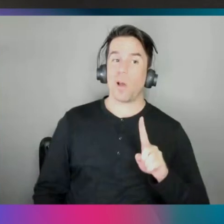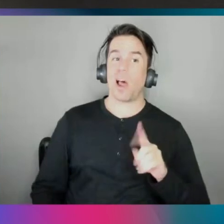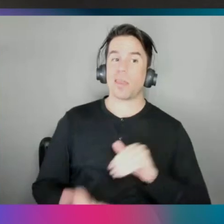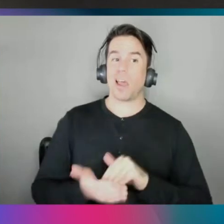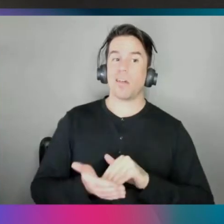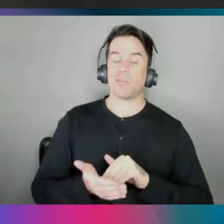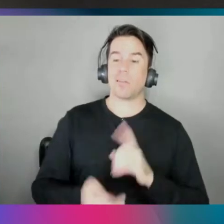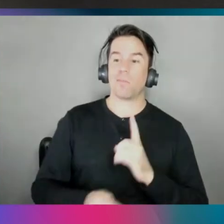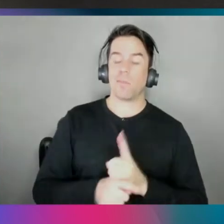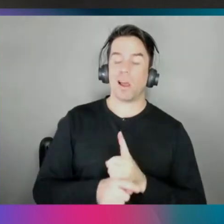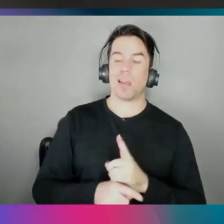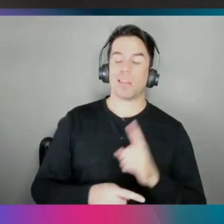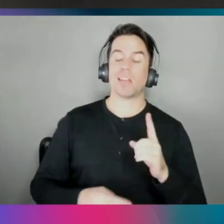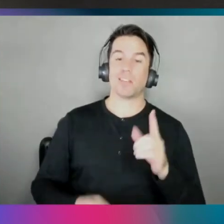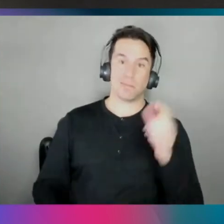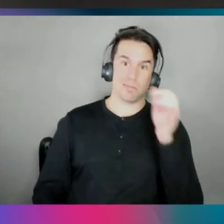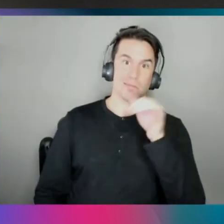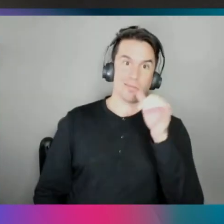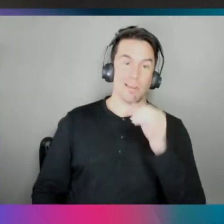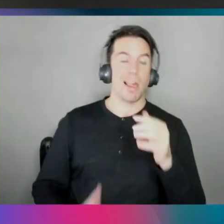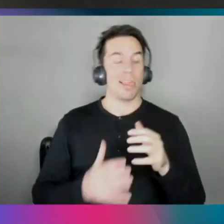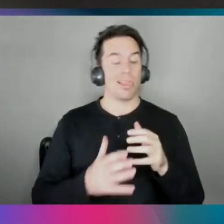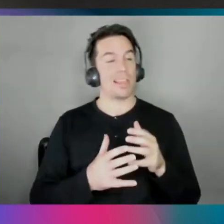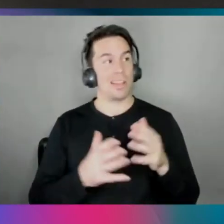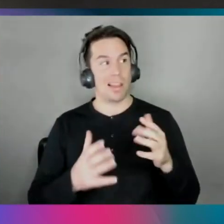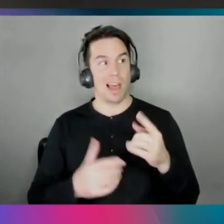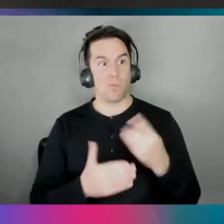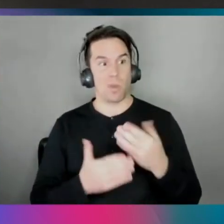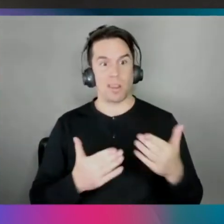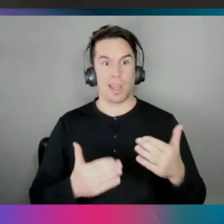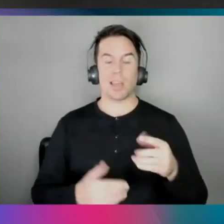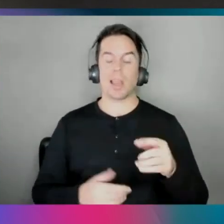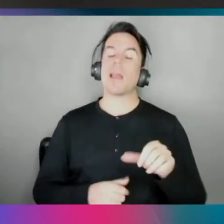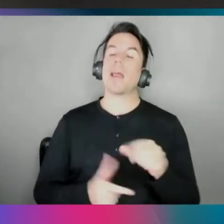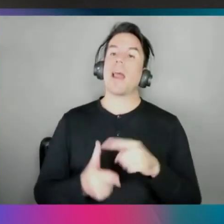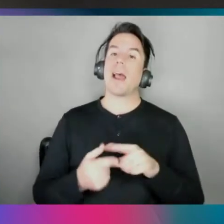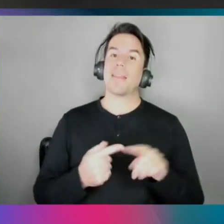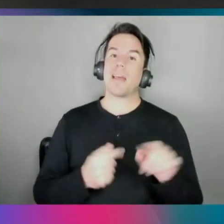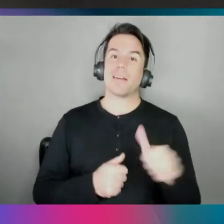lot of something. Yeah, and someone else did negative almost 81,000.